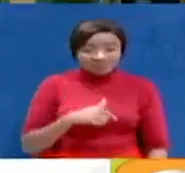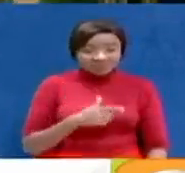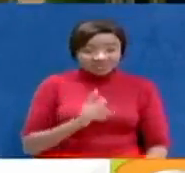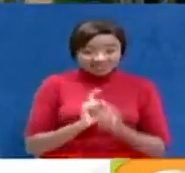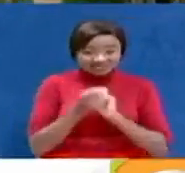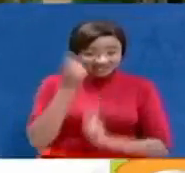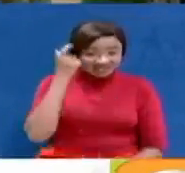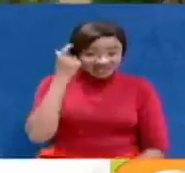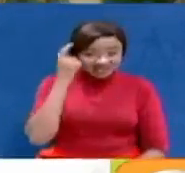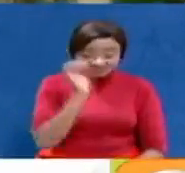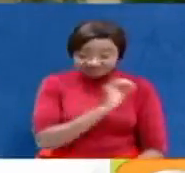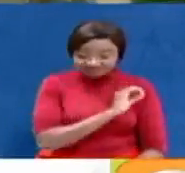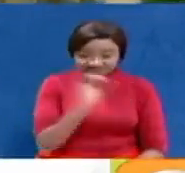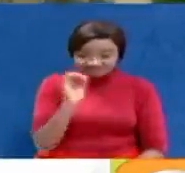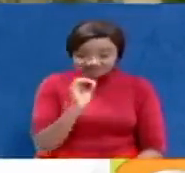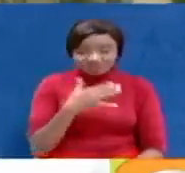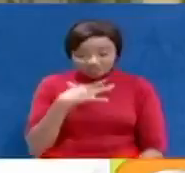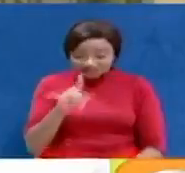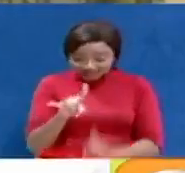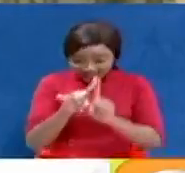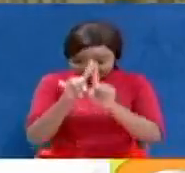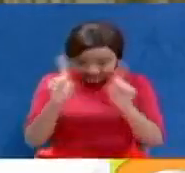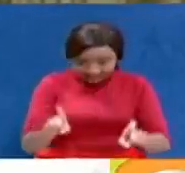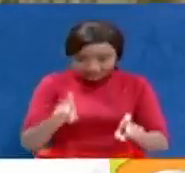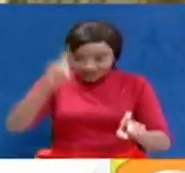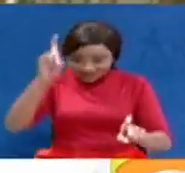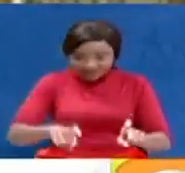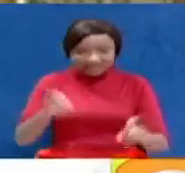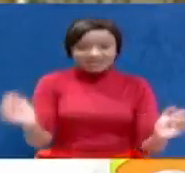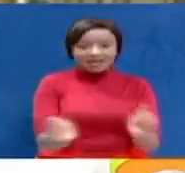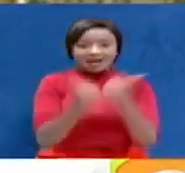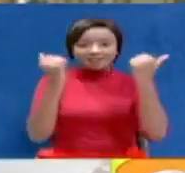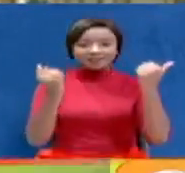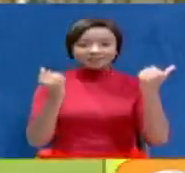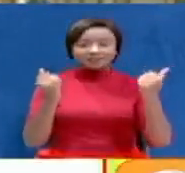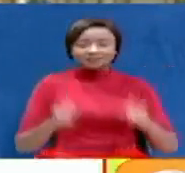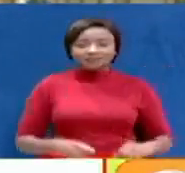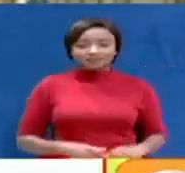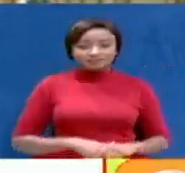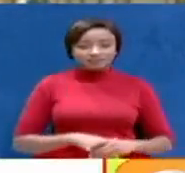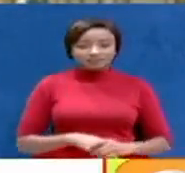little bit in ensuring that the conclusion of those exams brings to the end this semester.